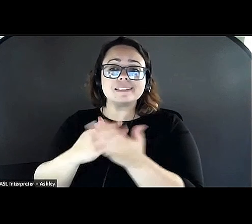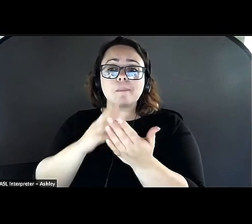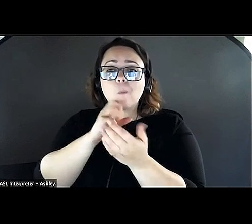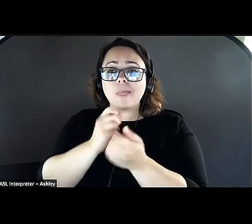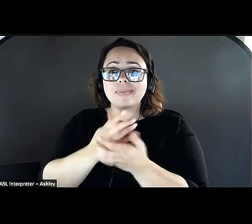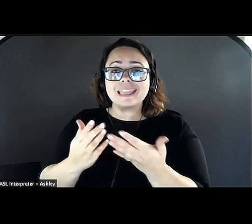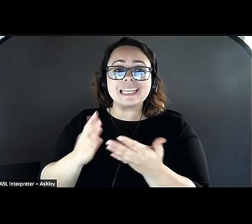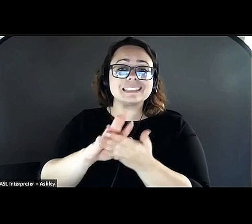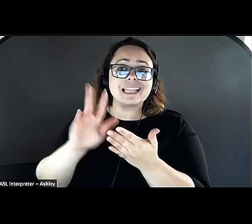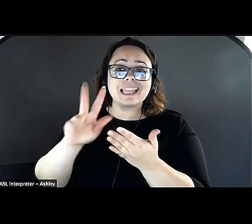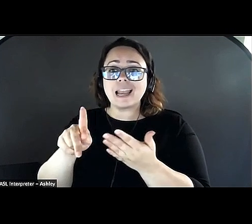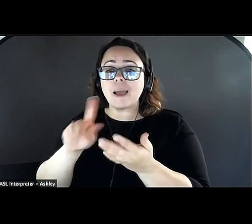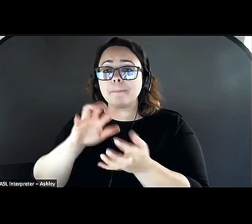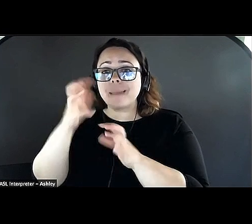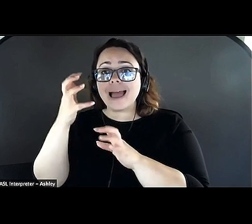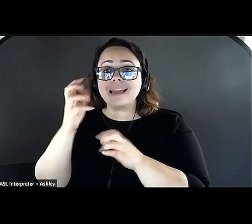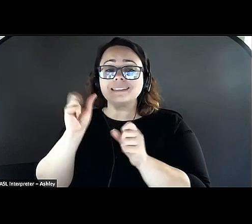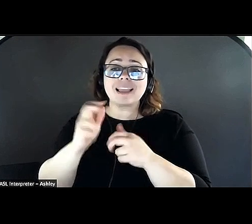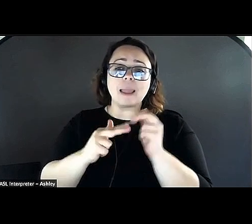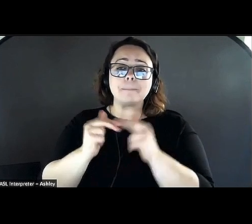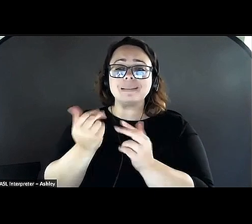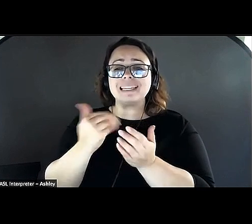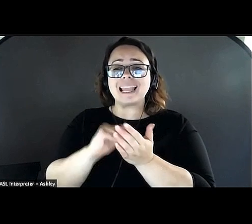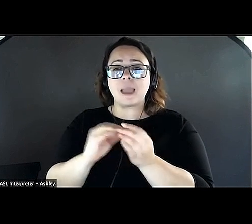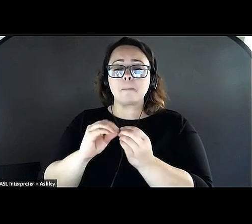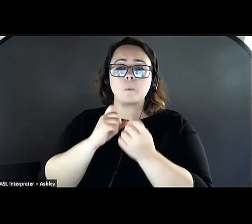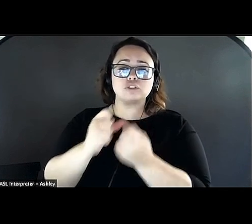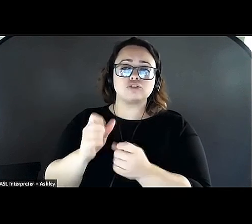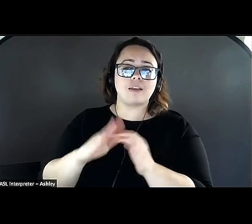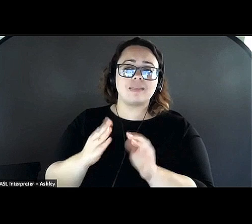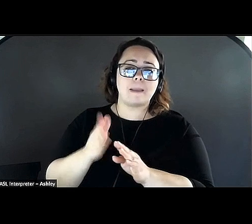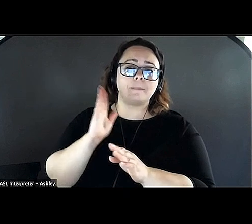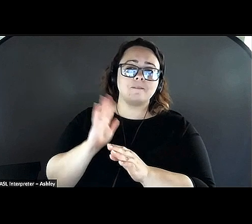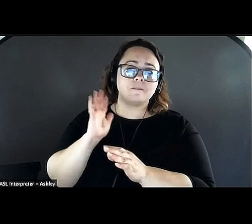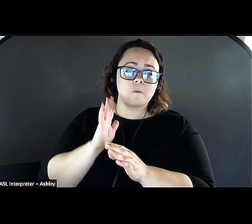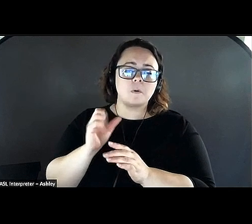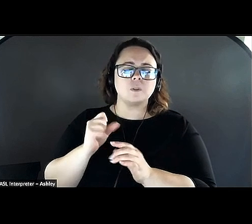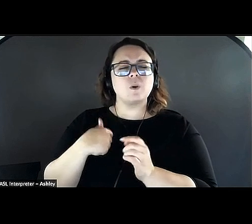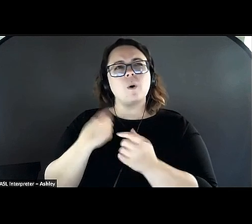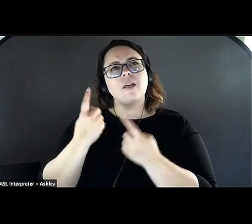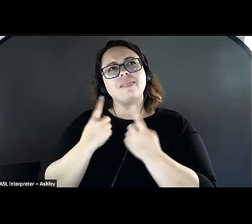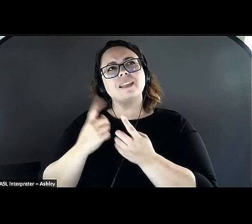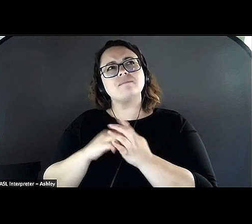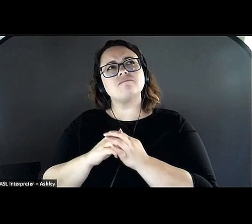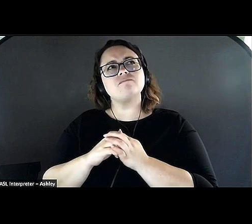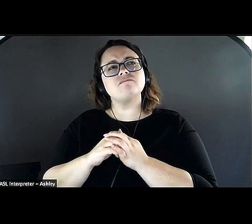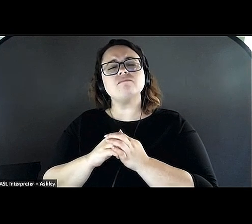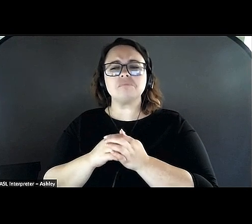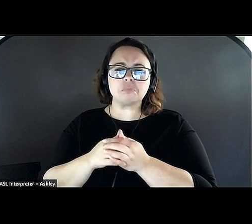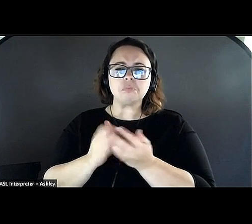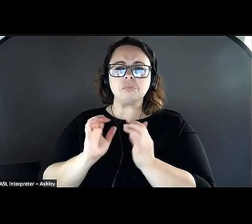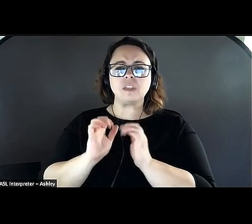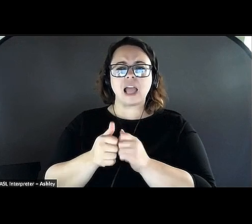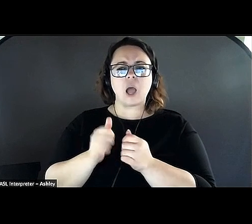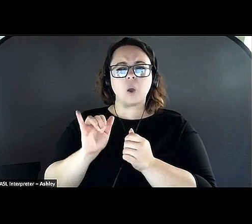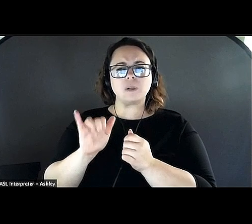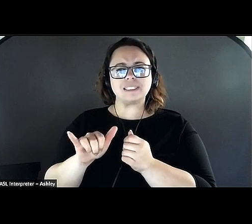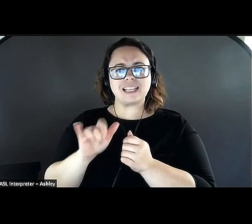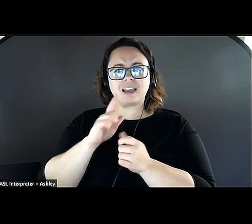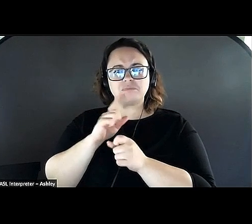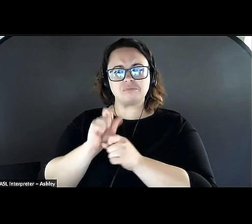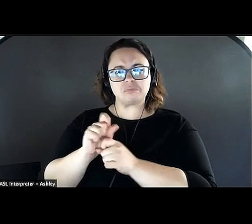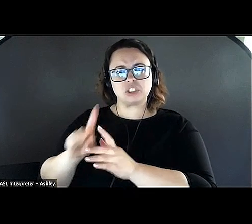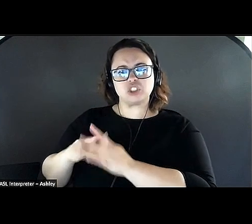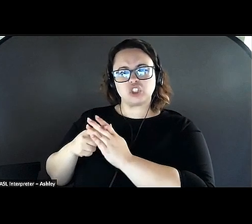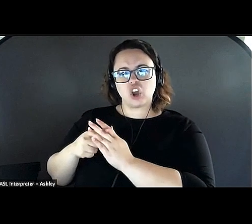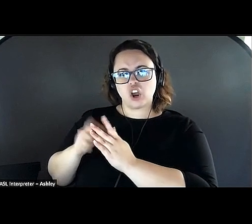opportunity to build back stronger than before. And so I started thinking, then how do these things actually get formed and started?